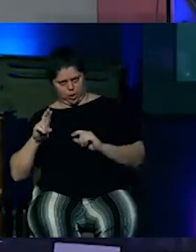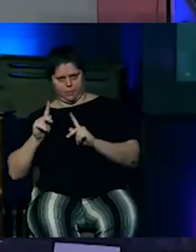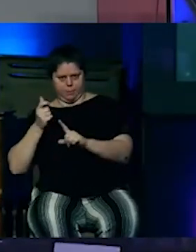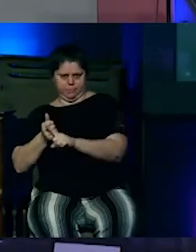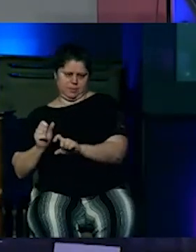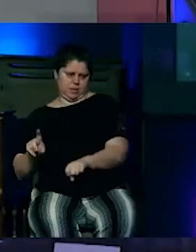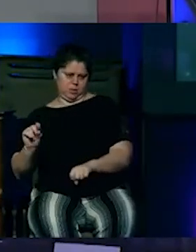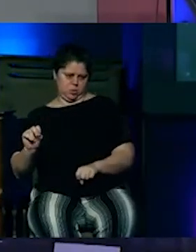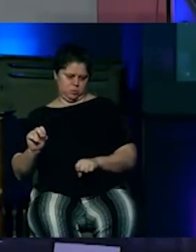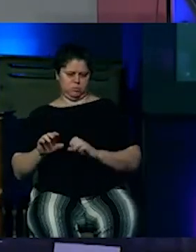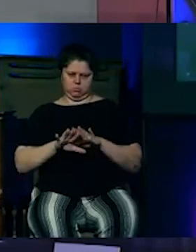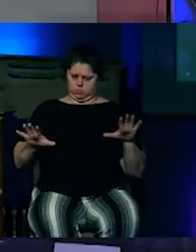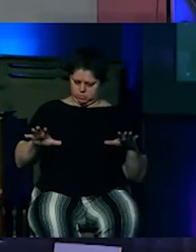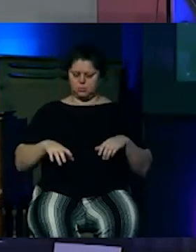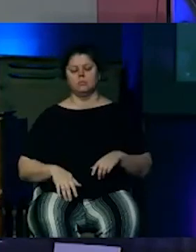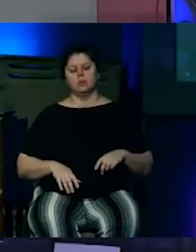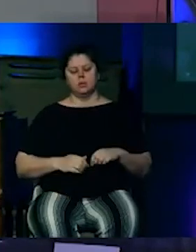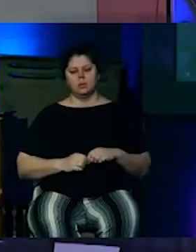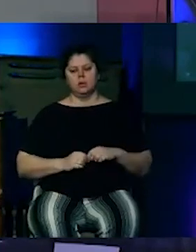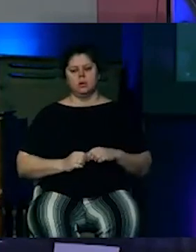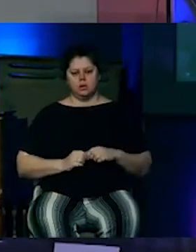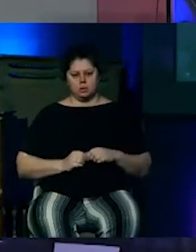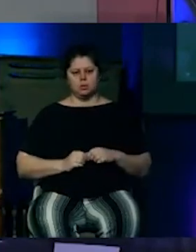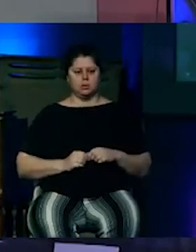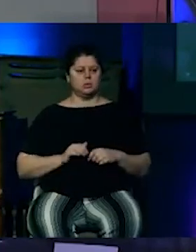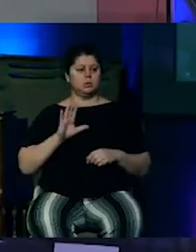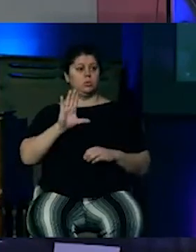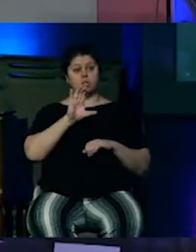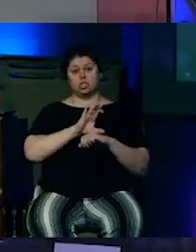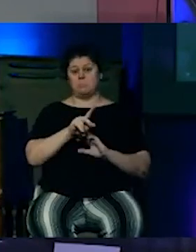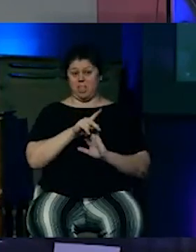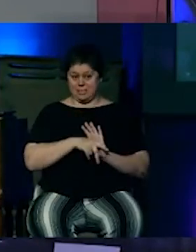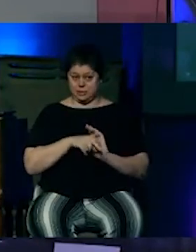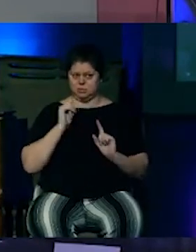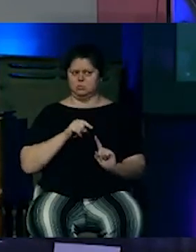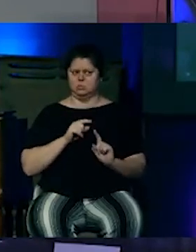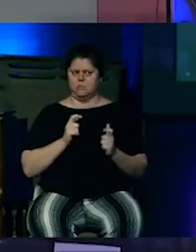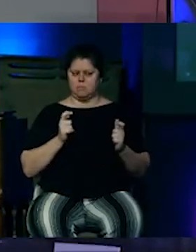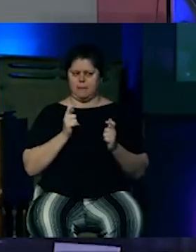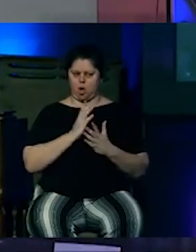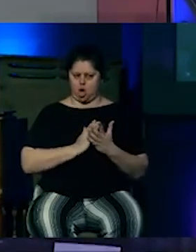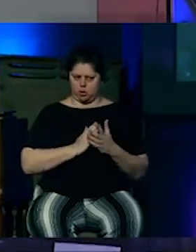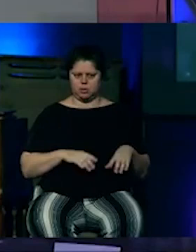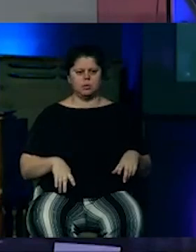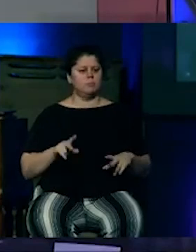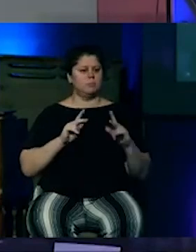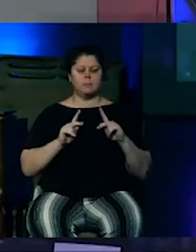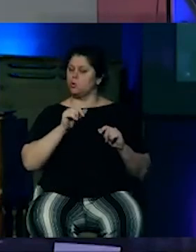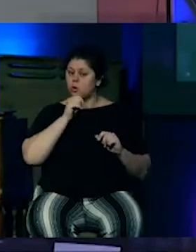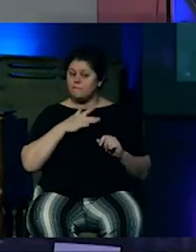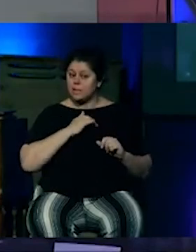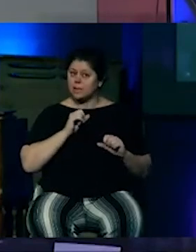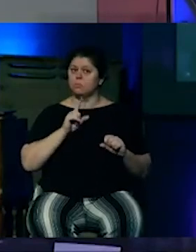do. I think that, like, you know, your church's policies, those are a big part of it, because people don't feel like they can